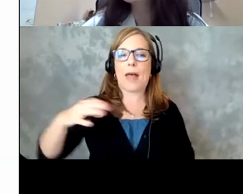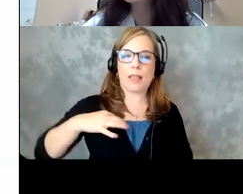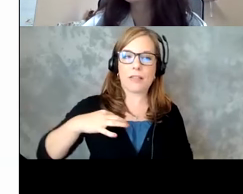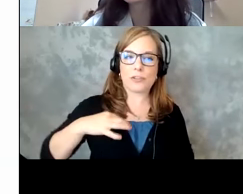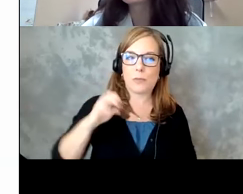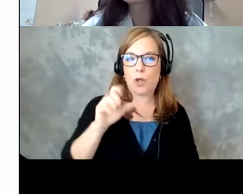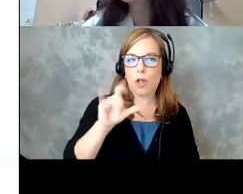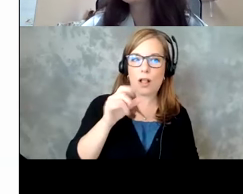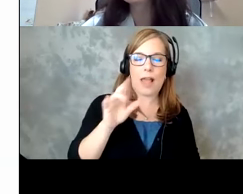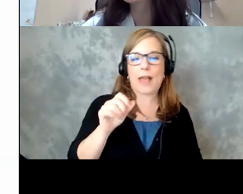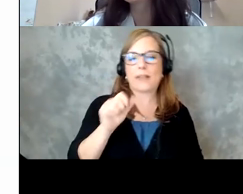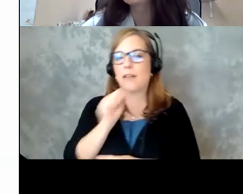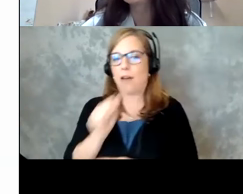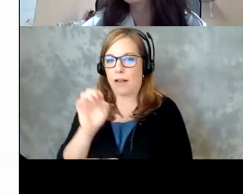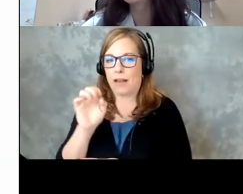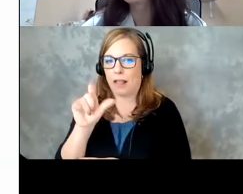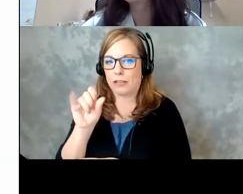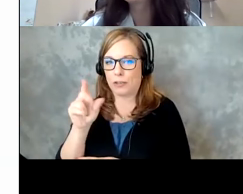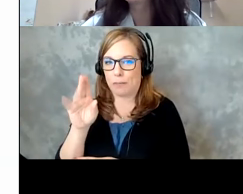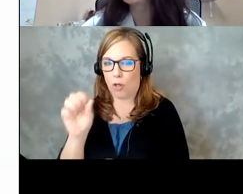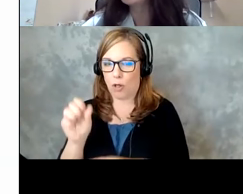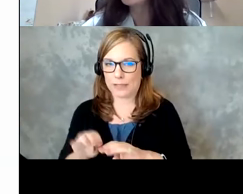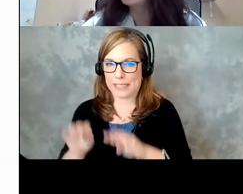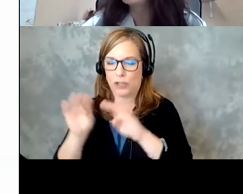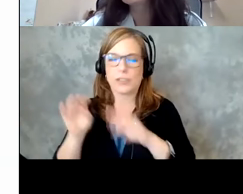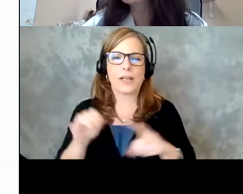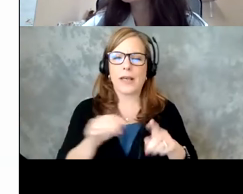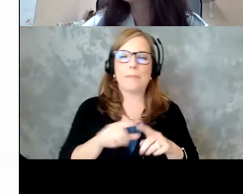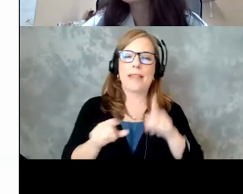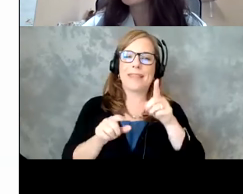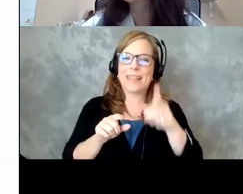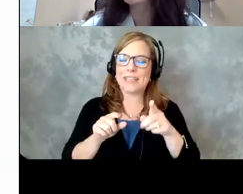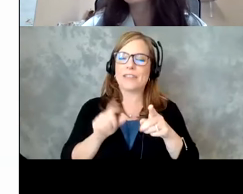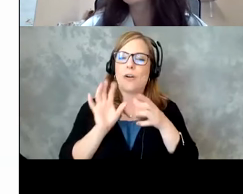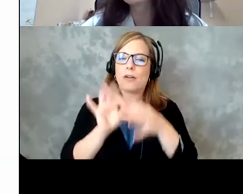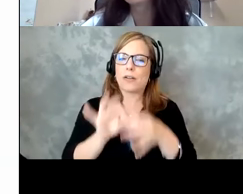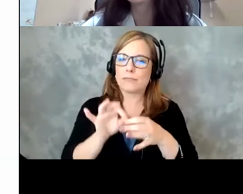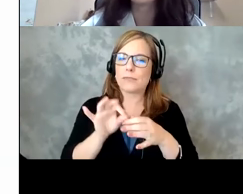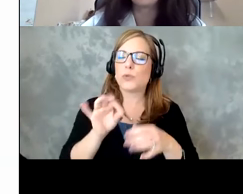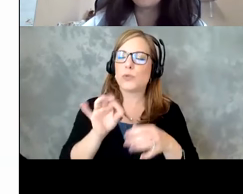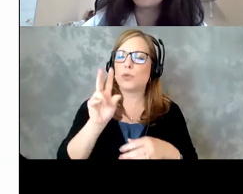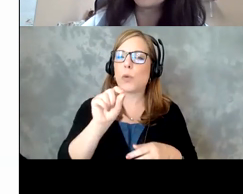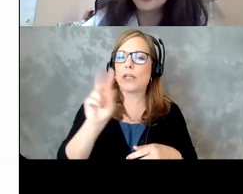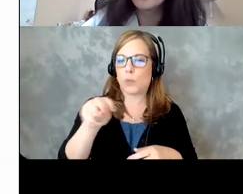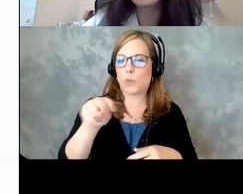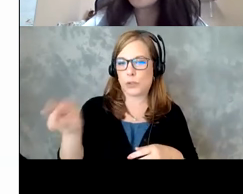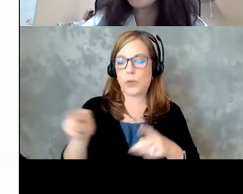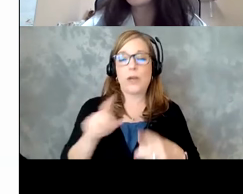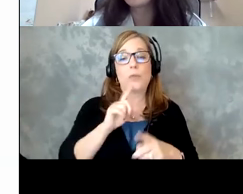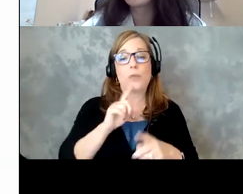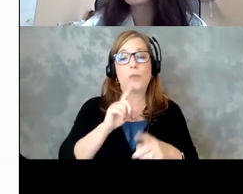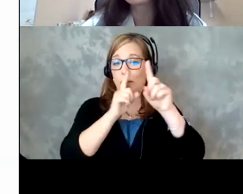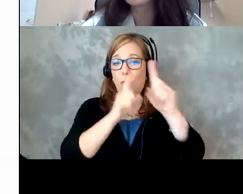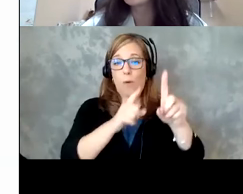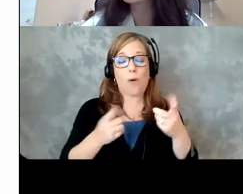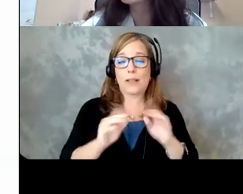here. And we just wanted to clarify that these policies apply to 2022 only, and that plans are required to offer ECM to all members if